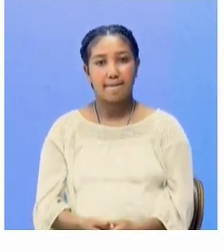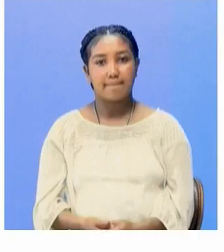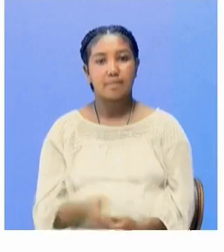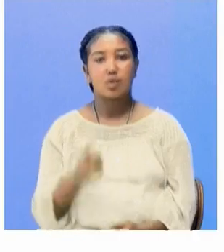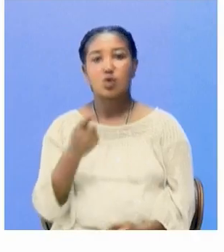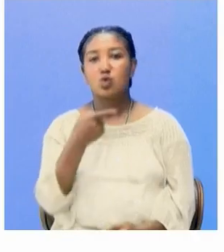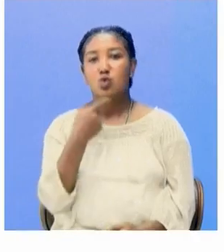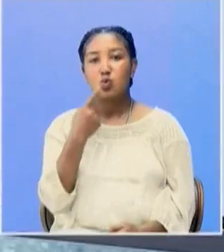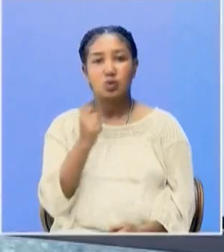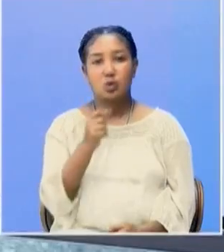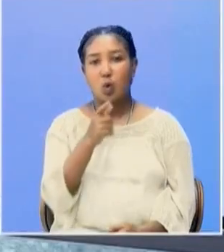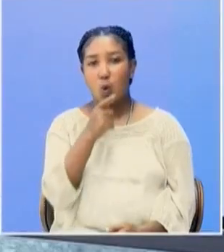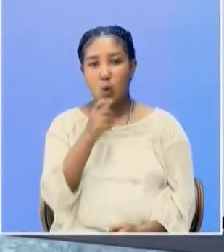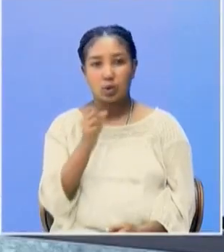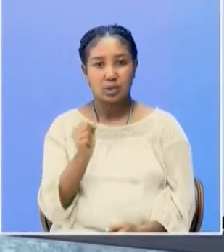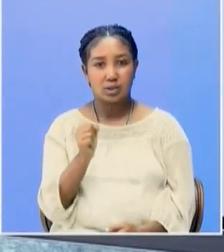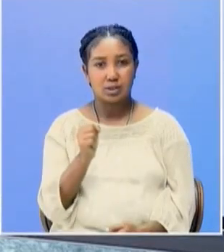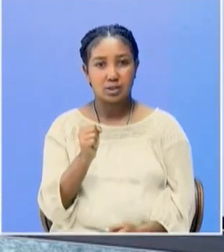whose.